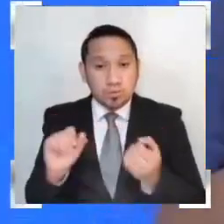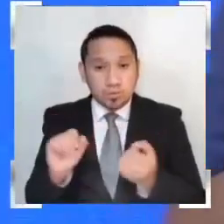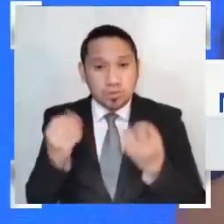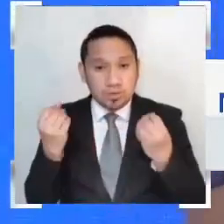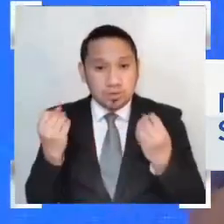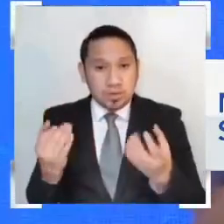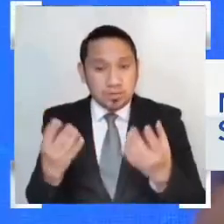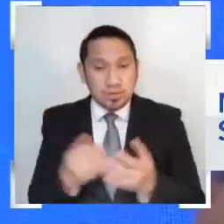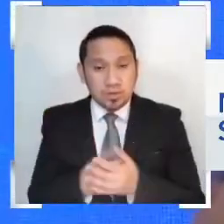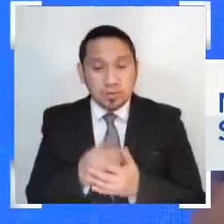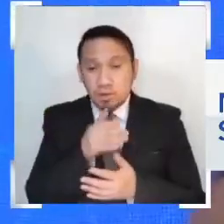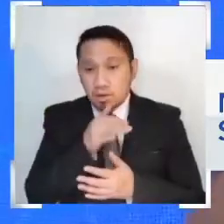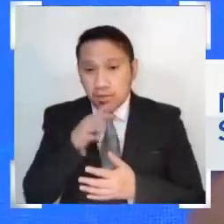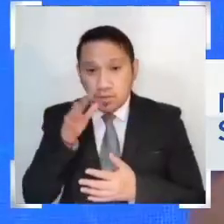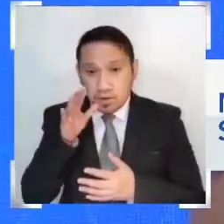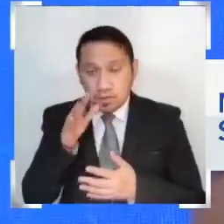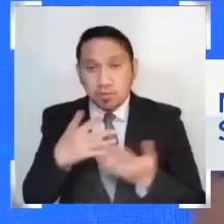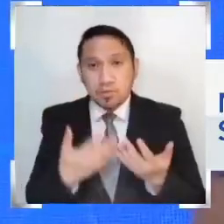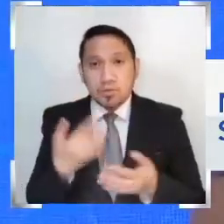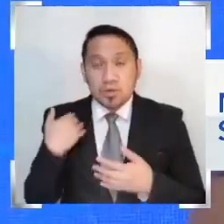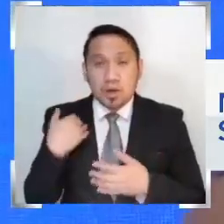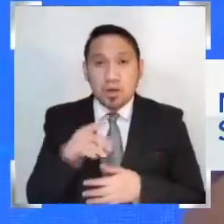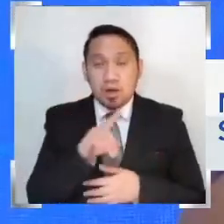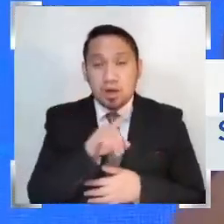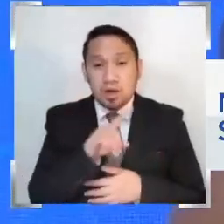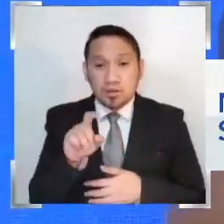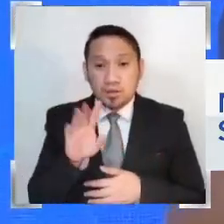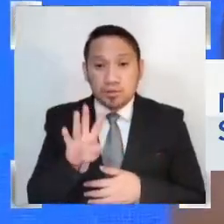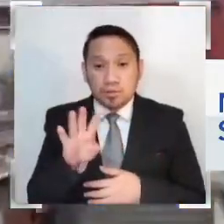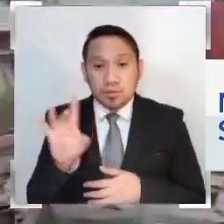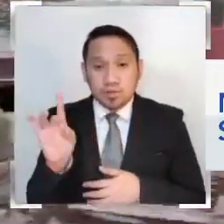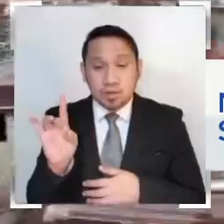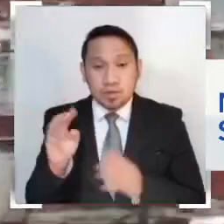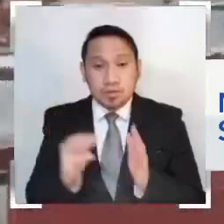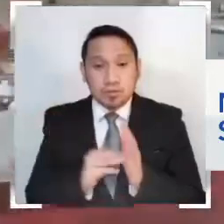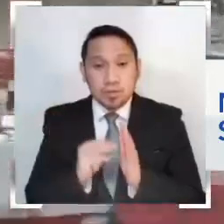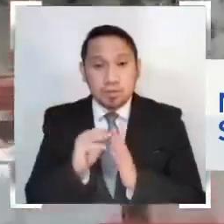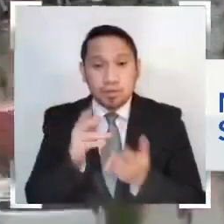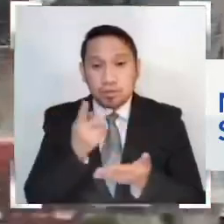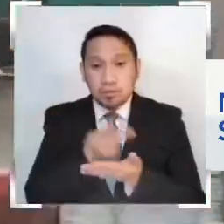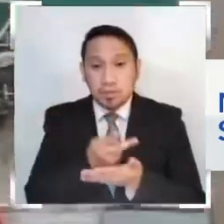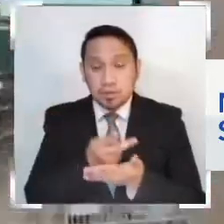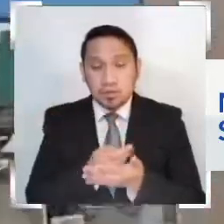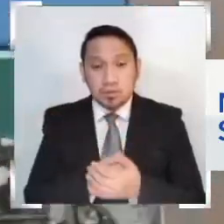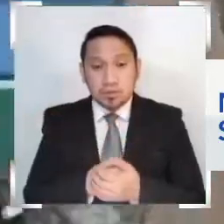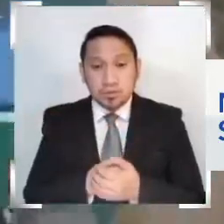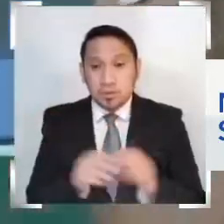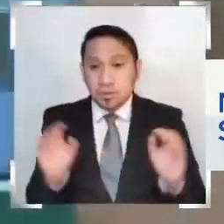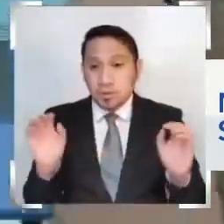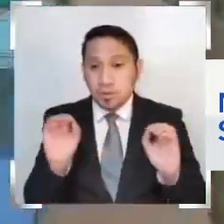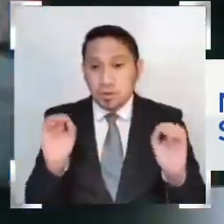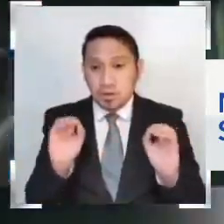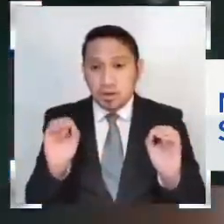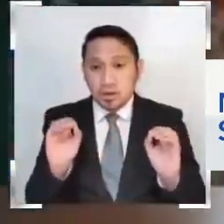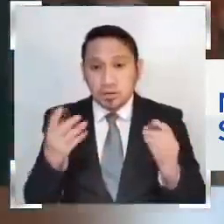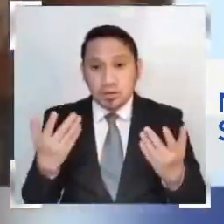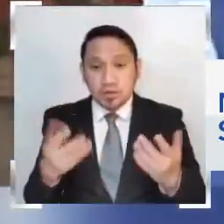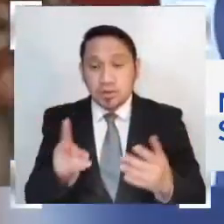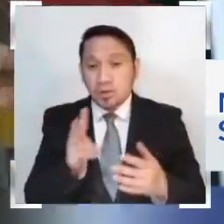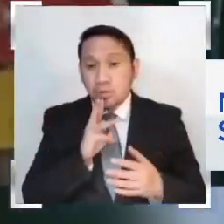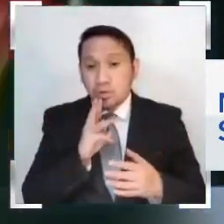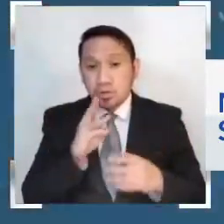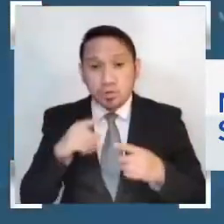value loss of 141.38 million pesos. Wala naman daw na paulat na water interruption,